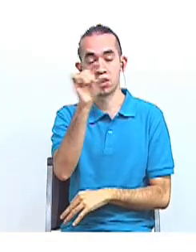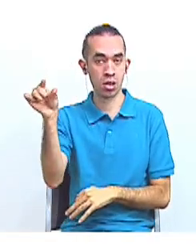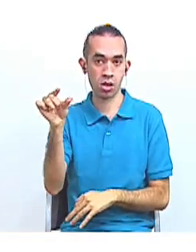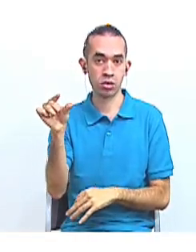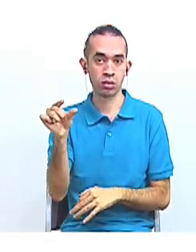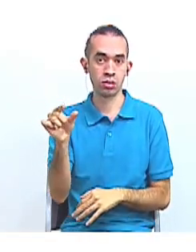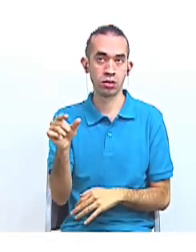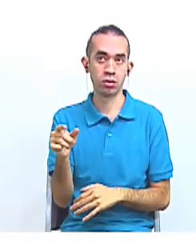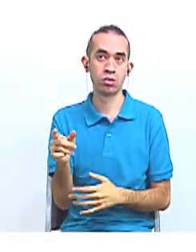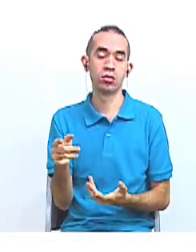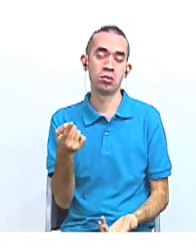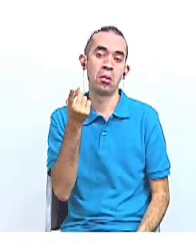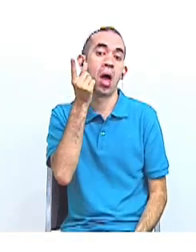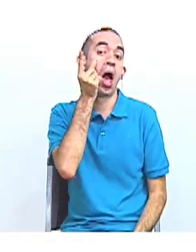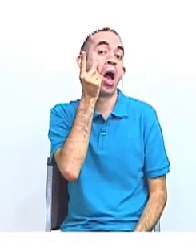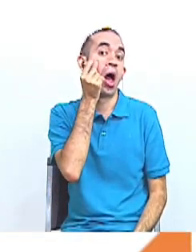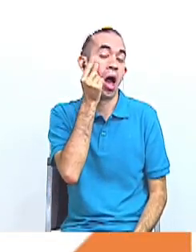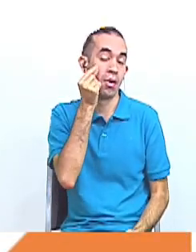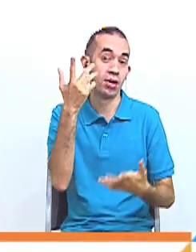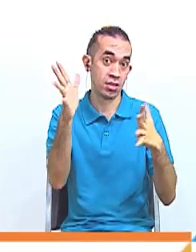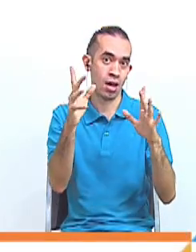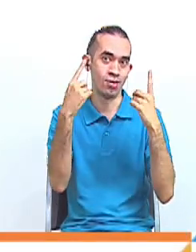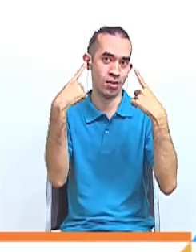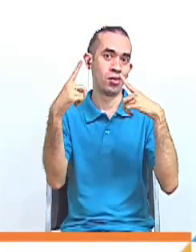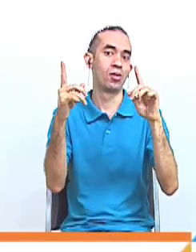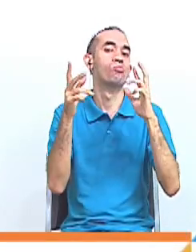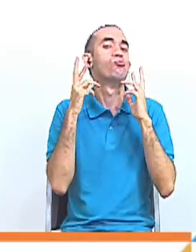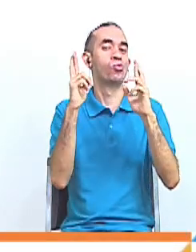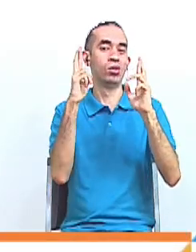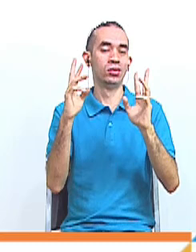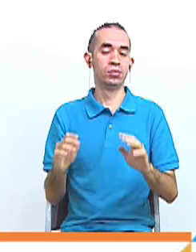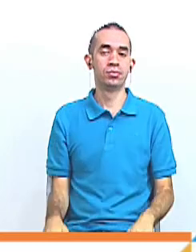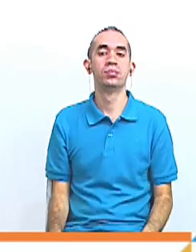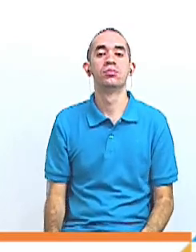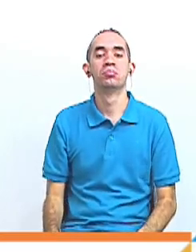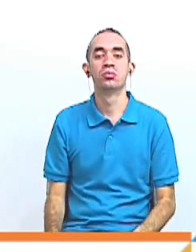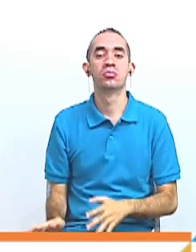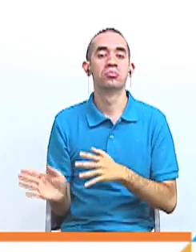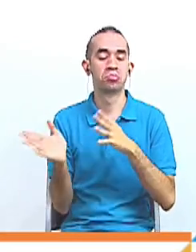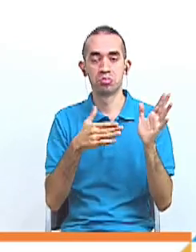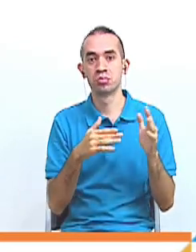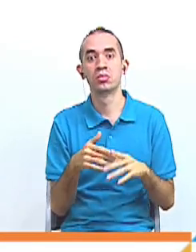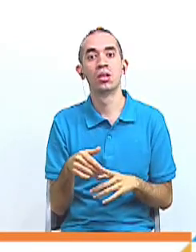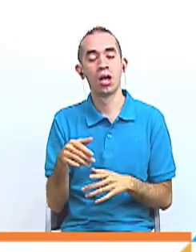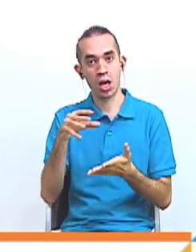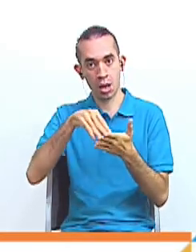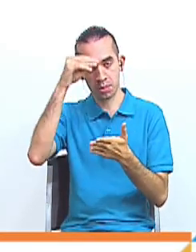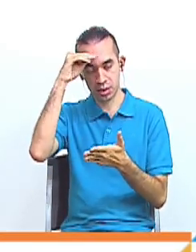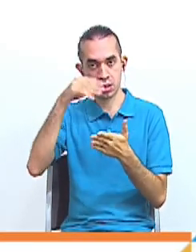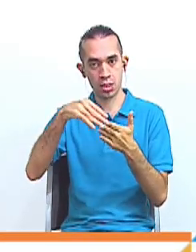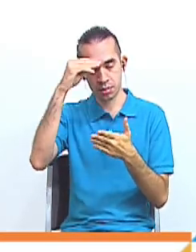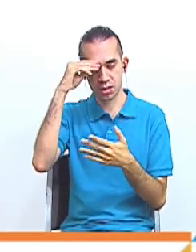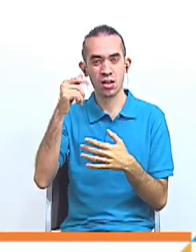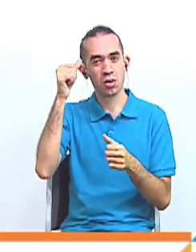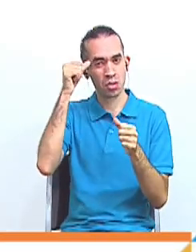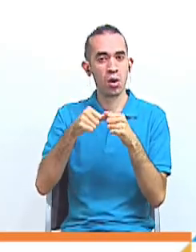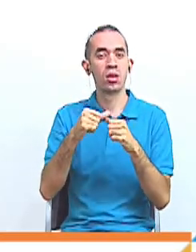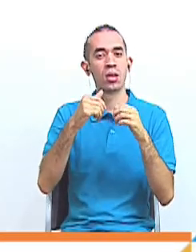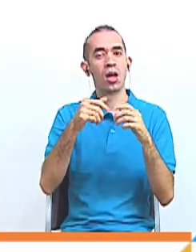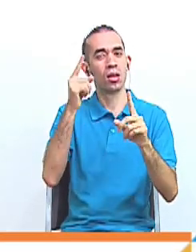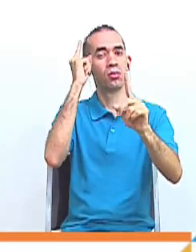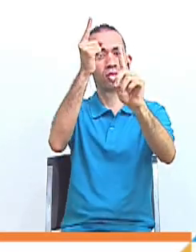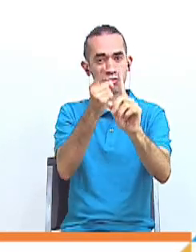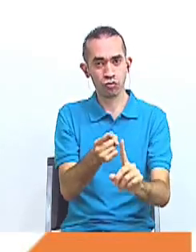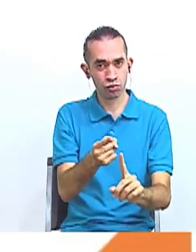can actually see that you did that, okay? Now it's time to assess the learning. Remember that we had a list of things that we were going